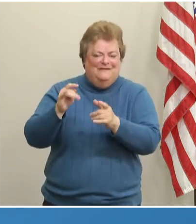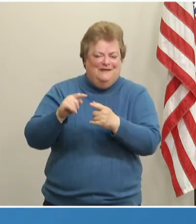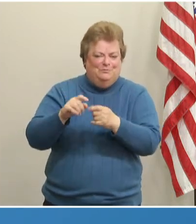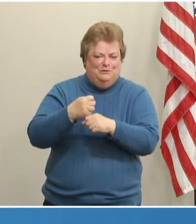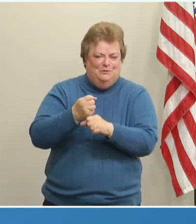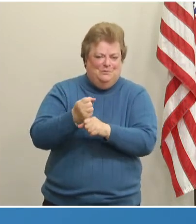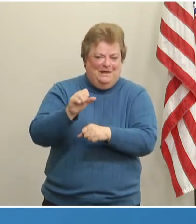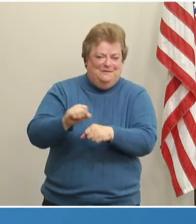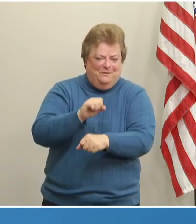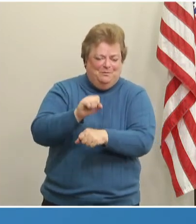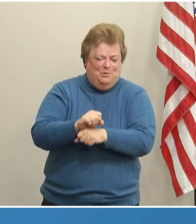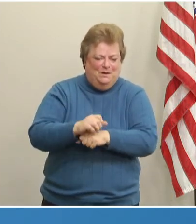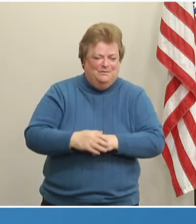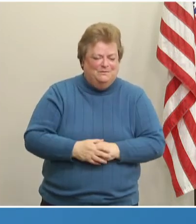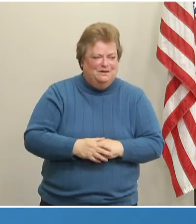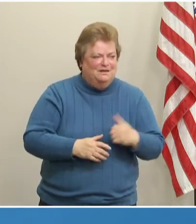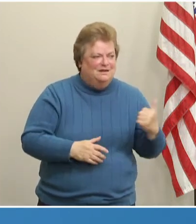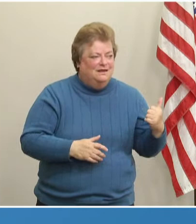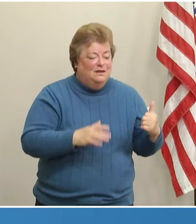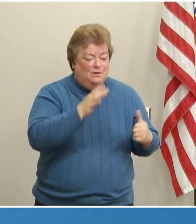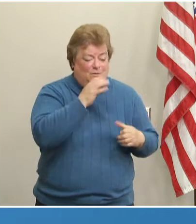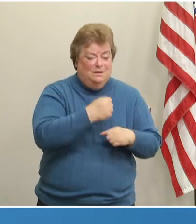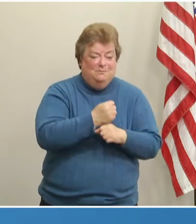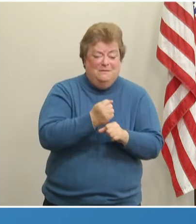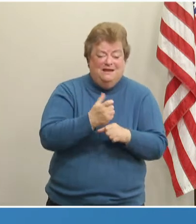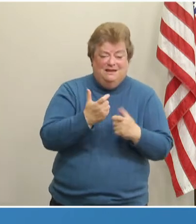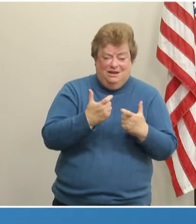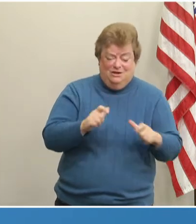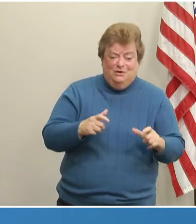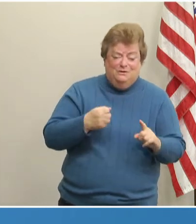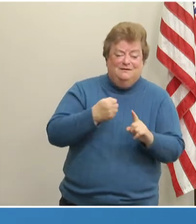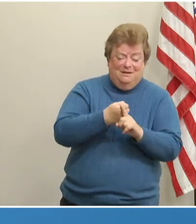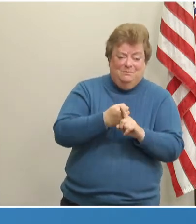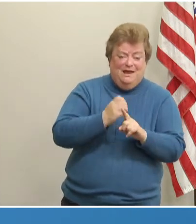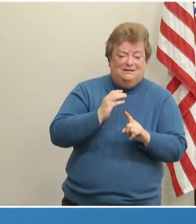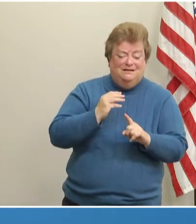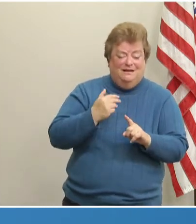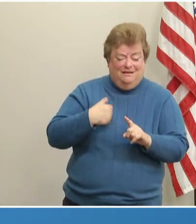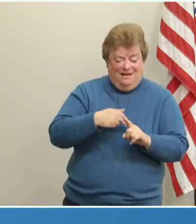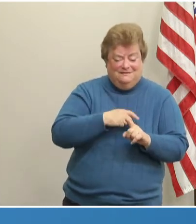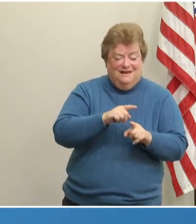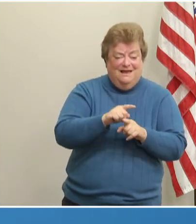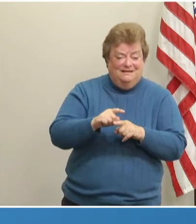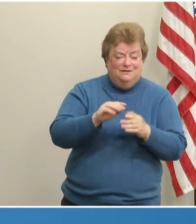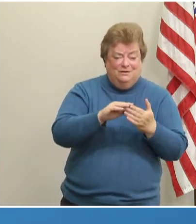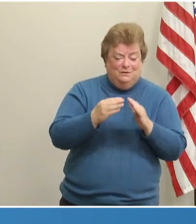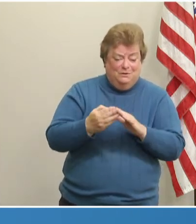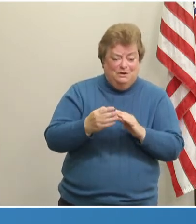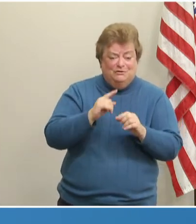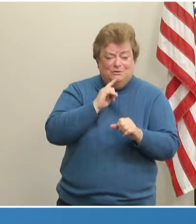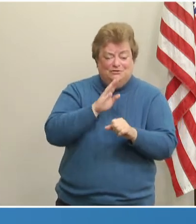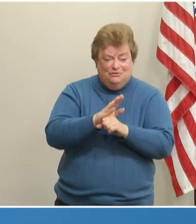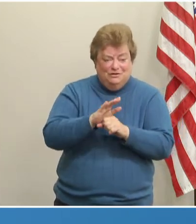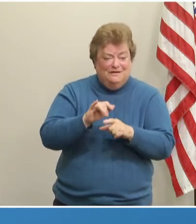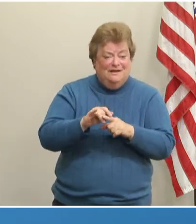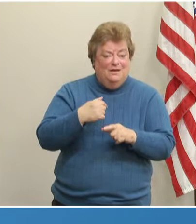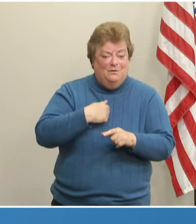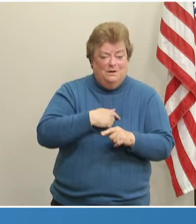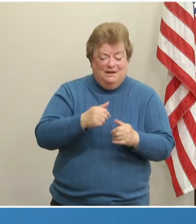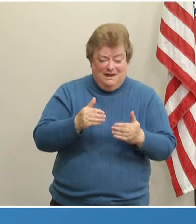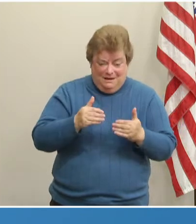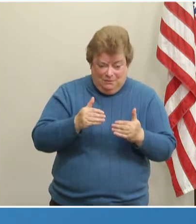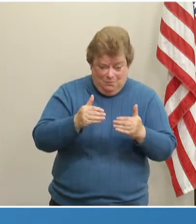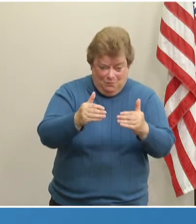Well, I think it's a big difference on where we are as a community and ensuring that we can continue to move forward and not